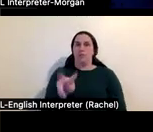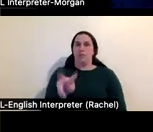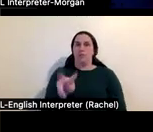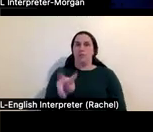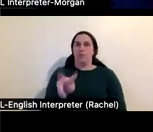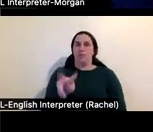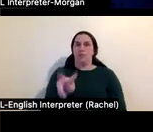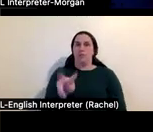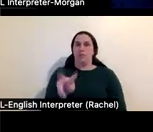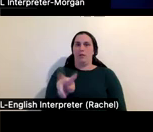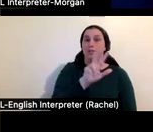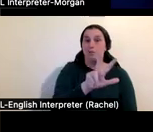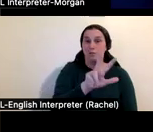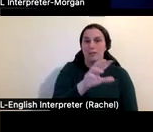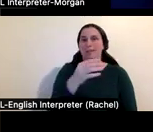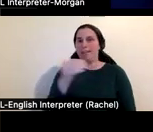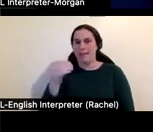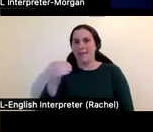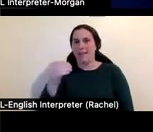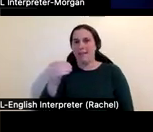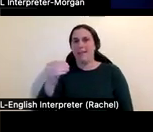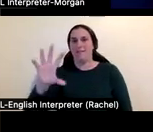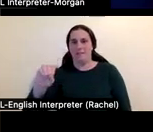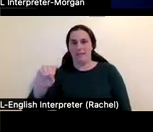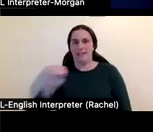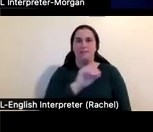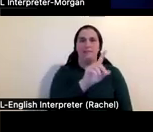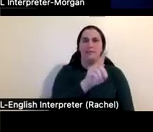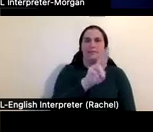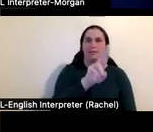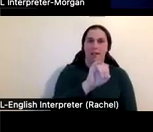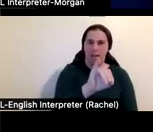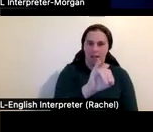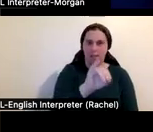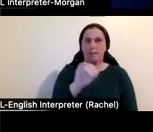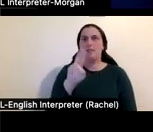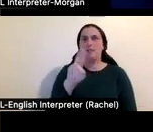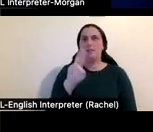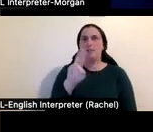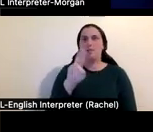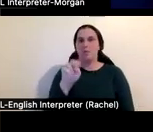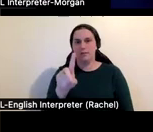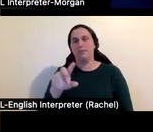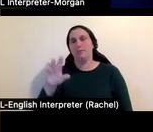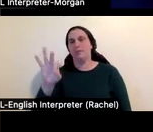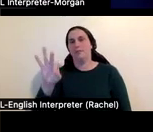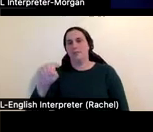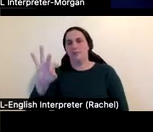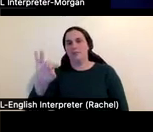53, I start here 53, because it's 53, but in German it's 3 and